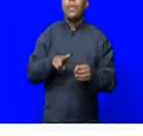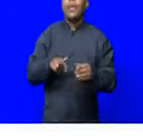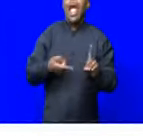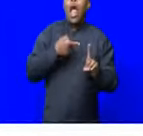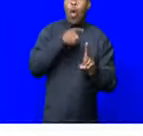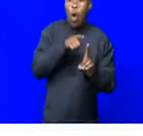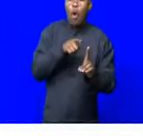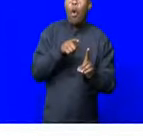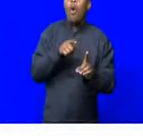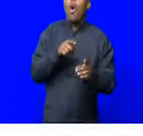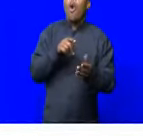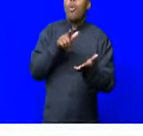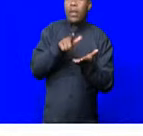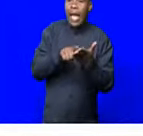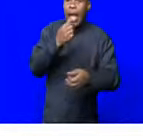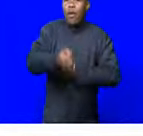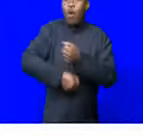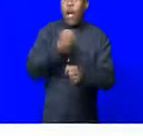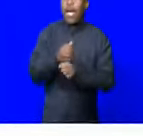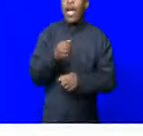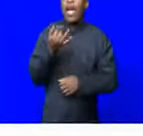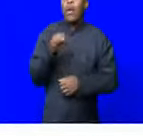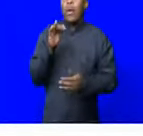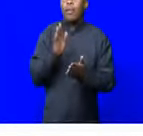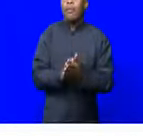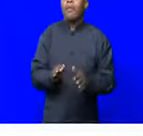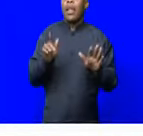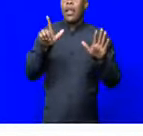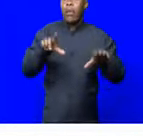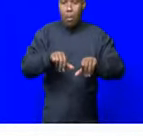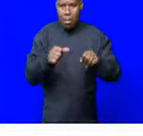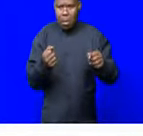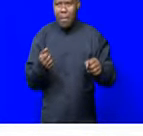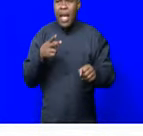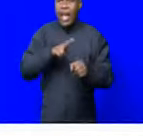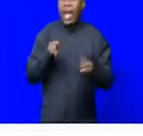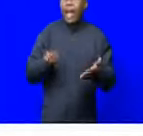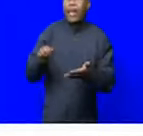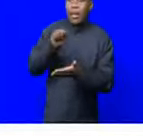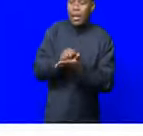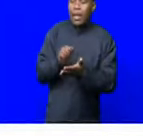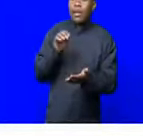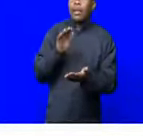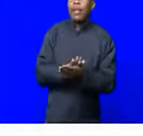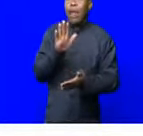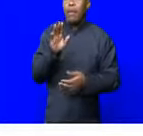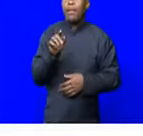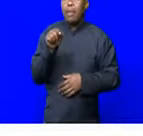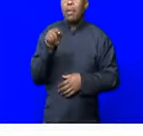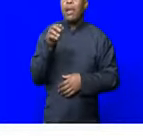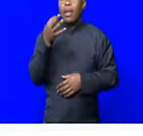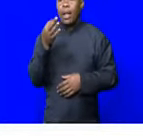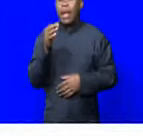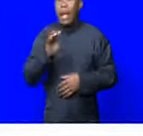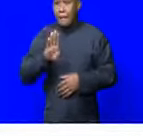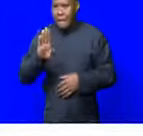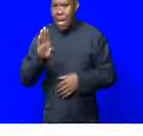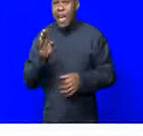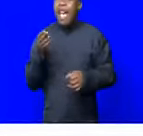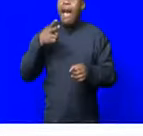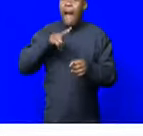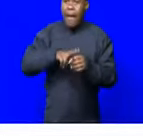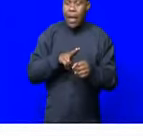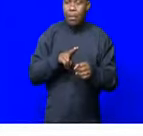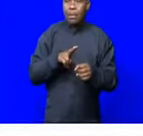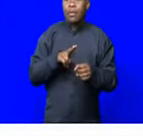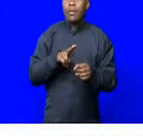violation of the Public Order Act 2017, in particular Section 15, Subsection 3B. Consequently,